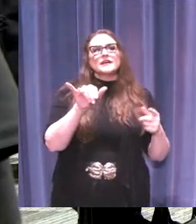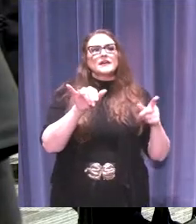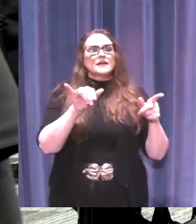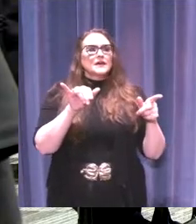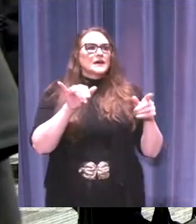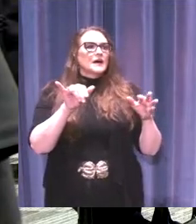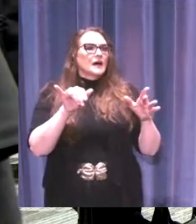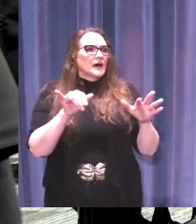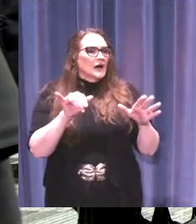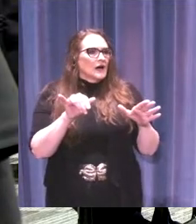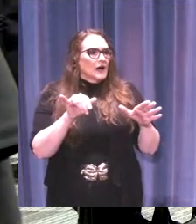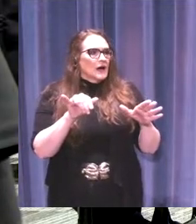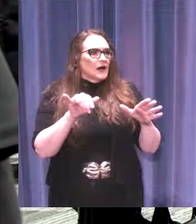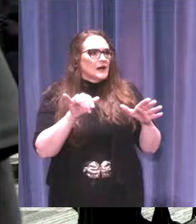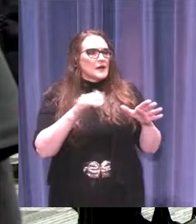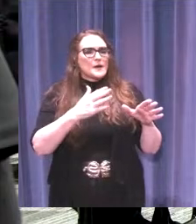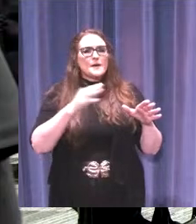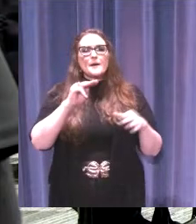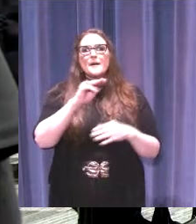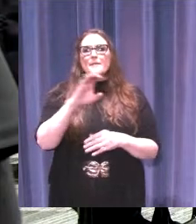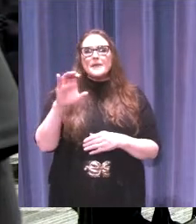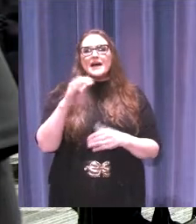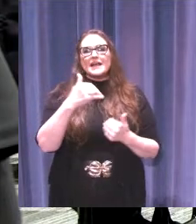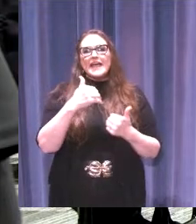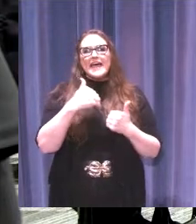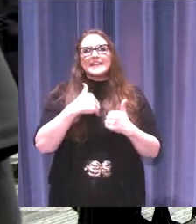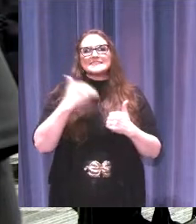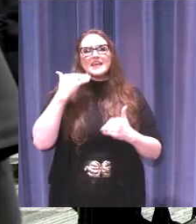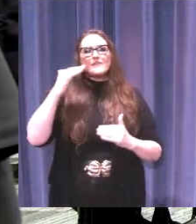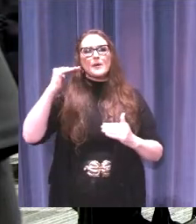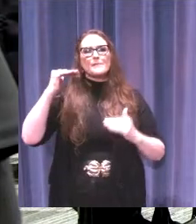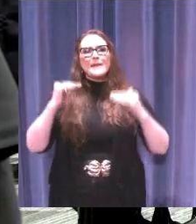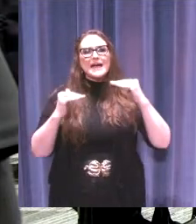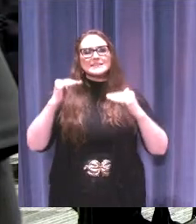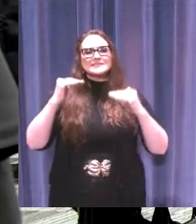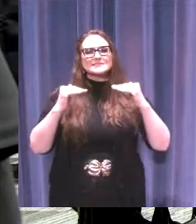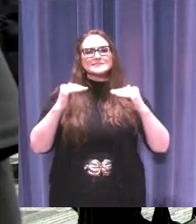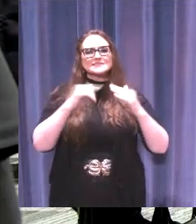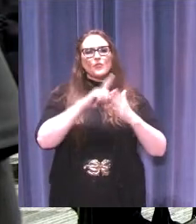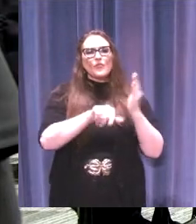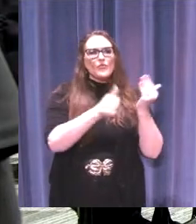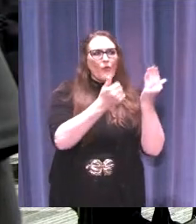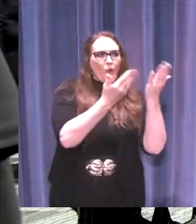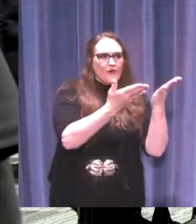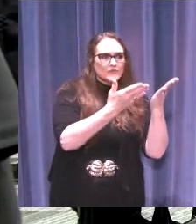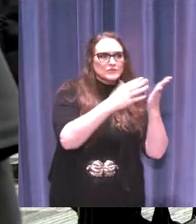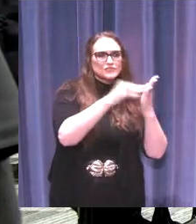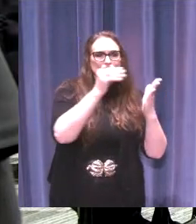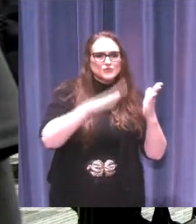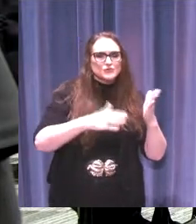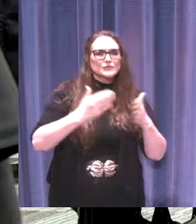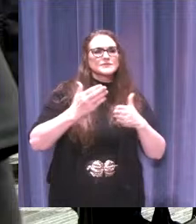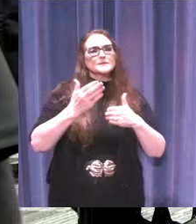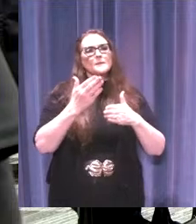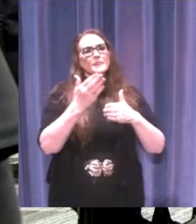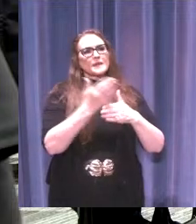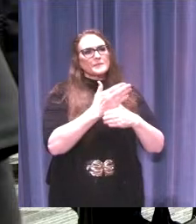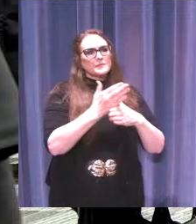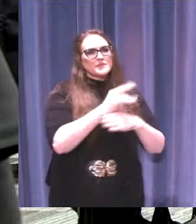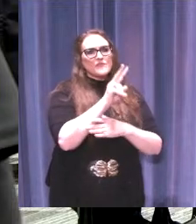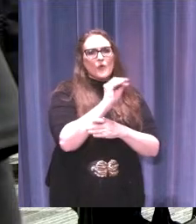that Mott has to strike a balance in what it offers its students between